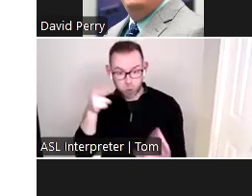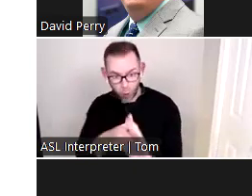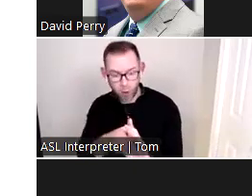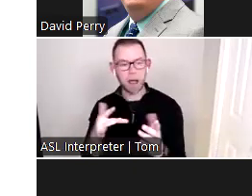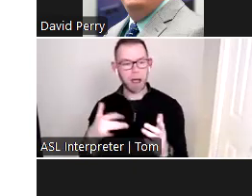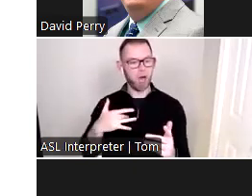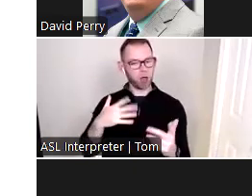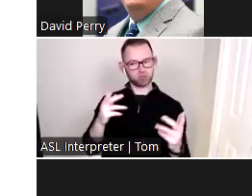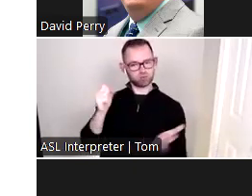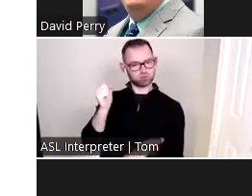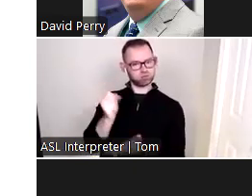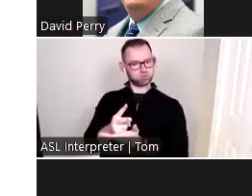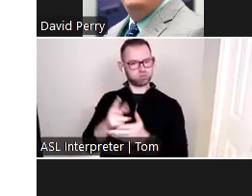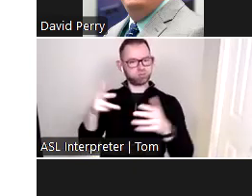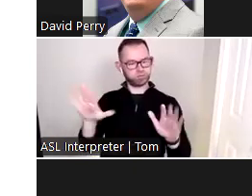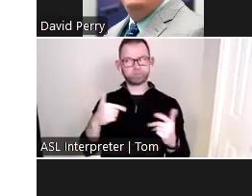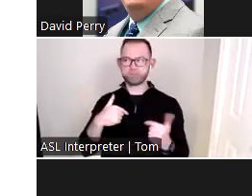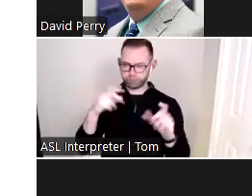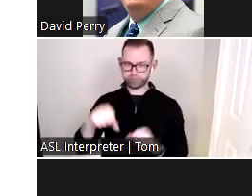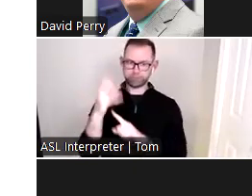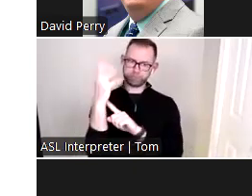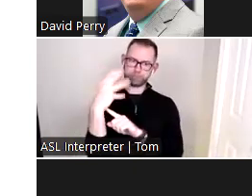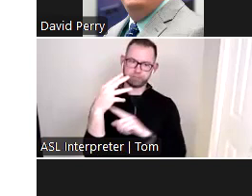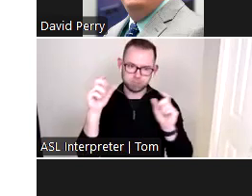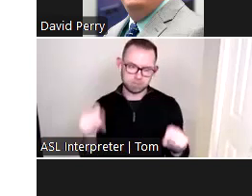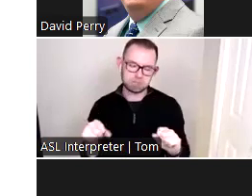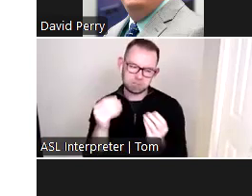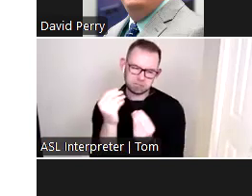part of this. So just wanted to make a note of that.